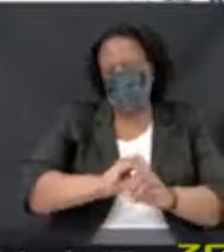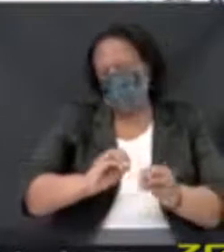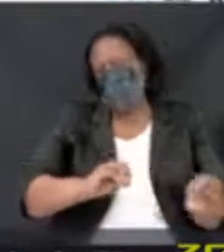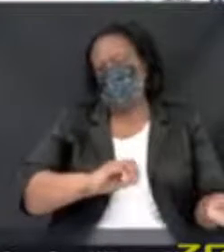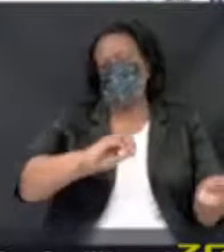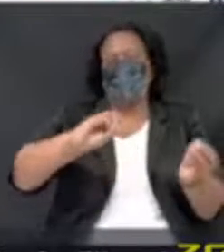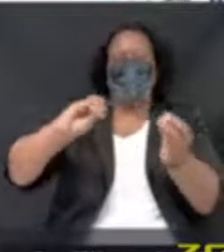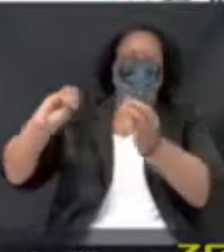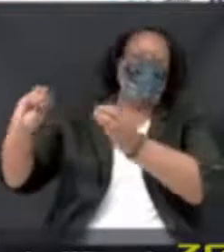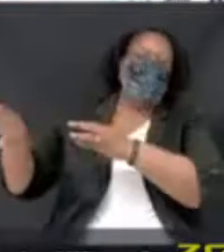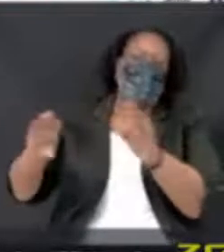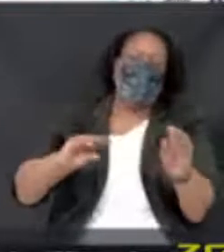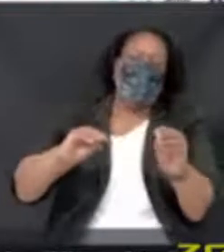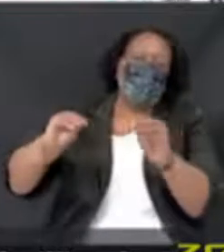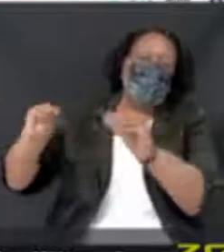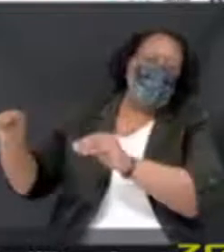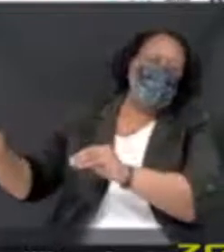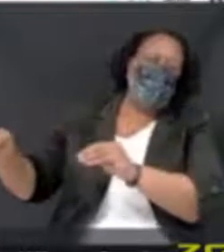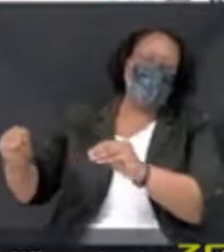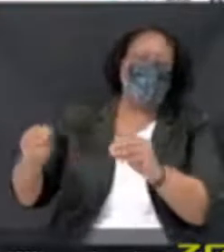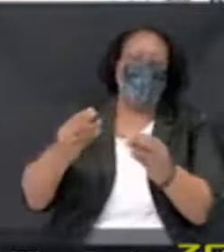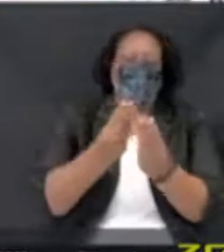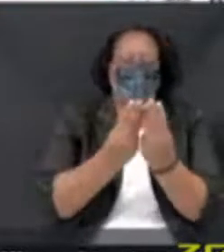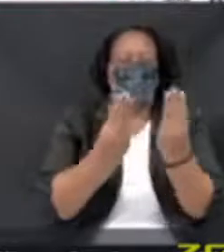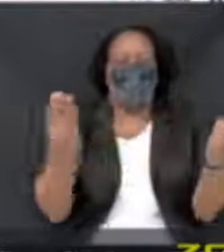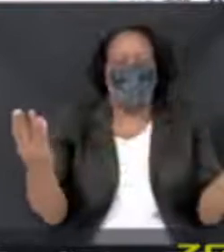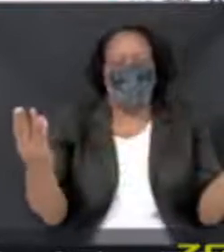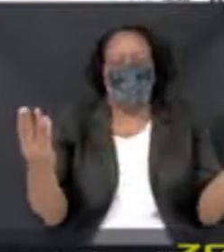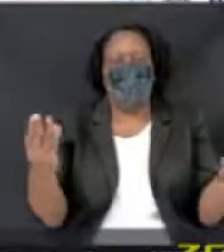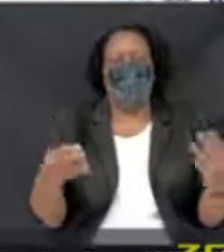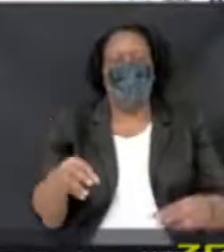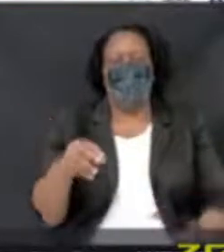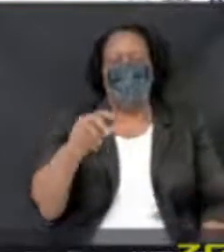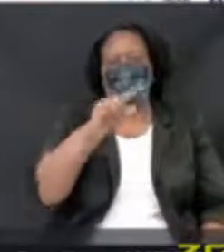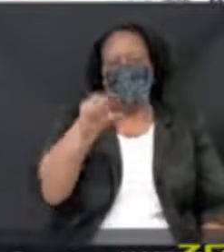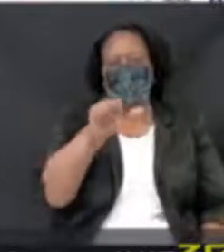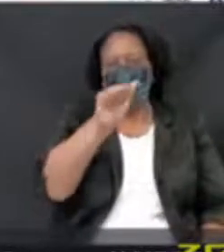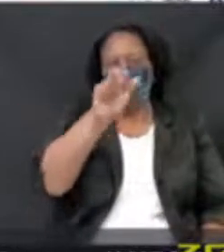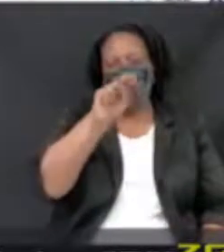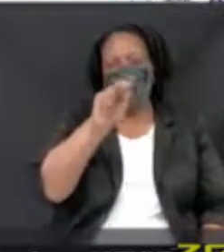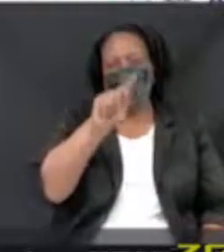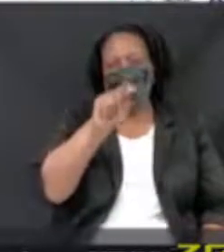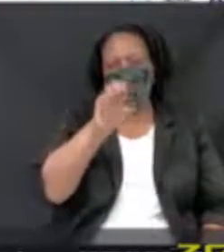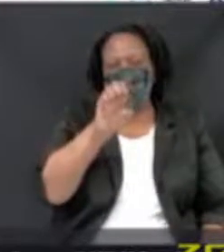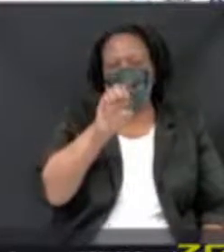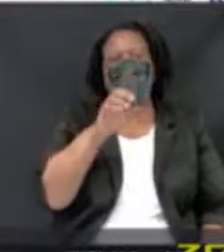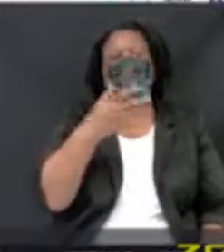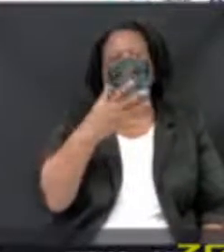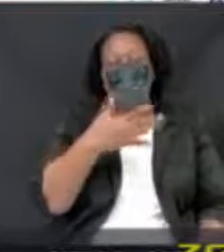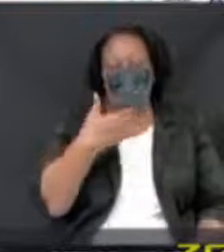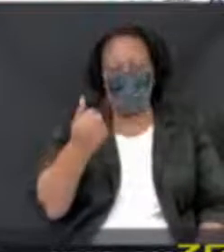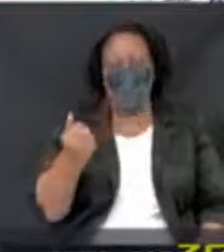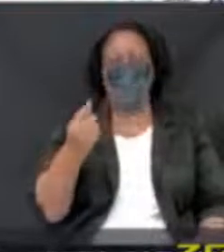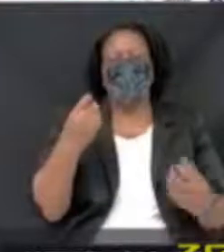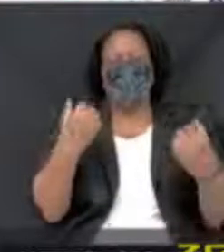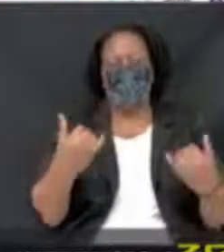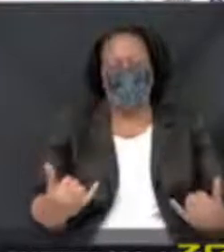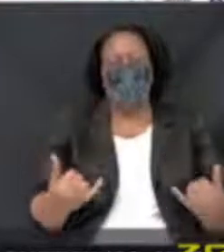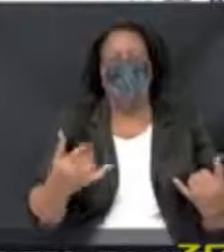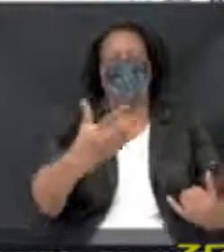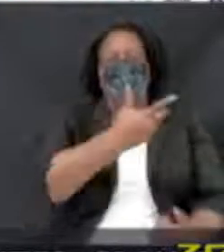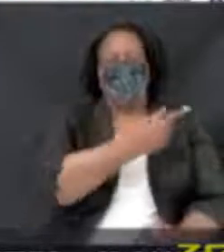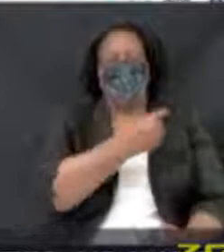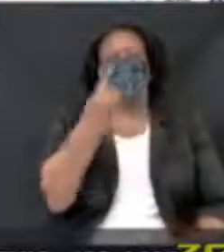the tourism-based activities, we also considered and had discussion on the entertainment